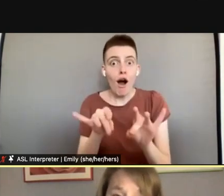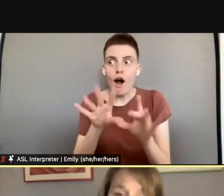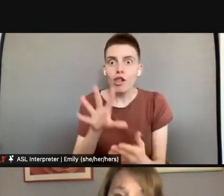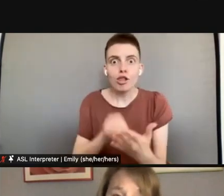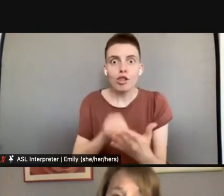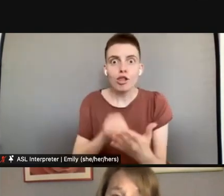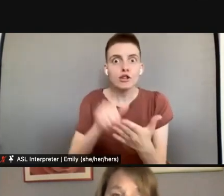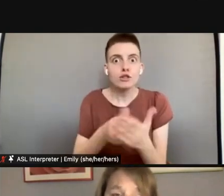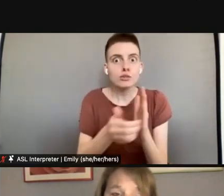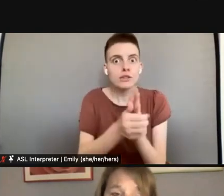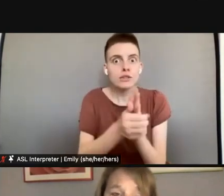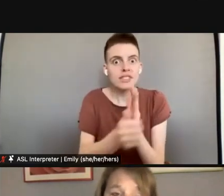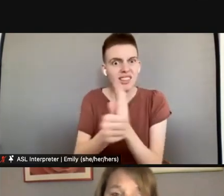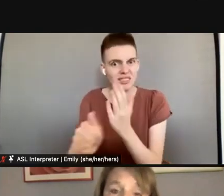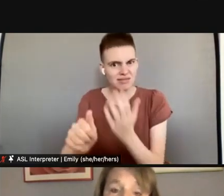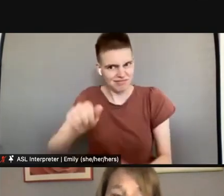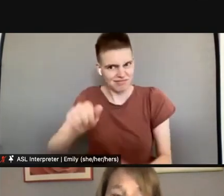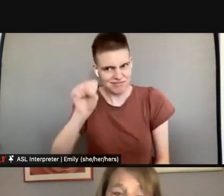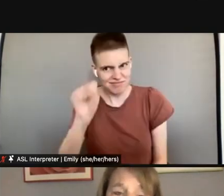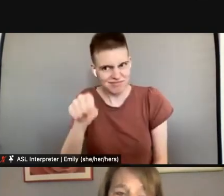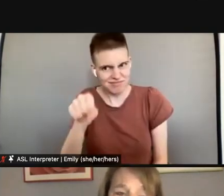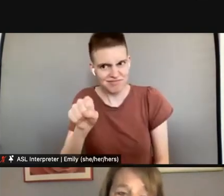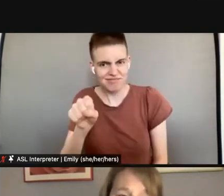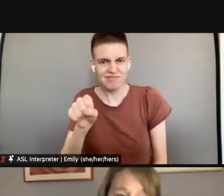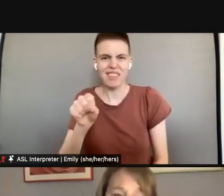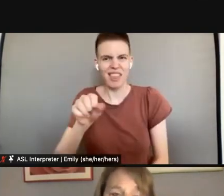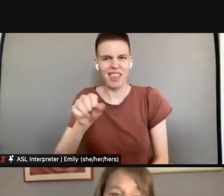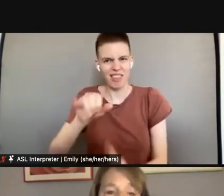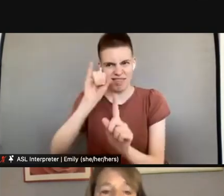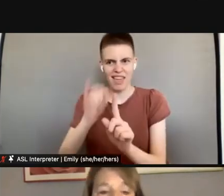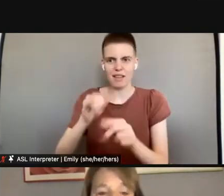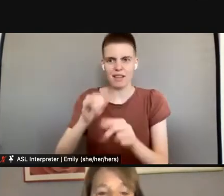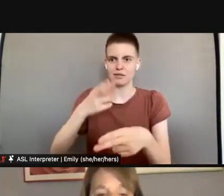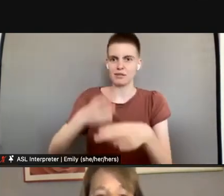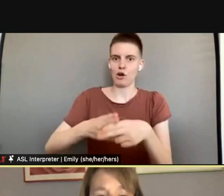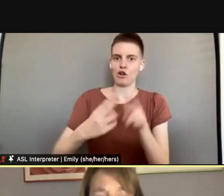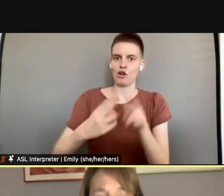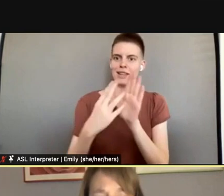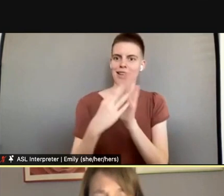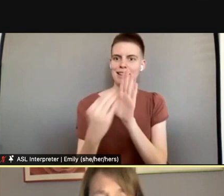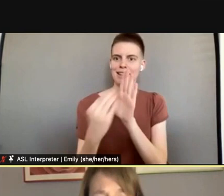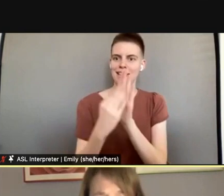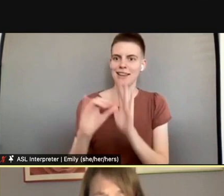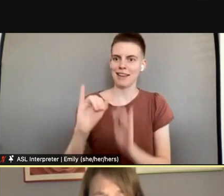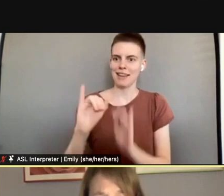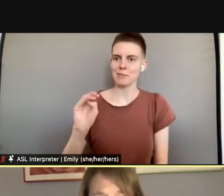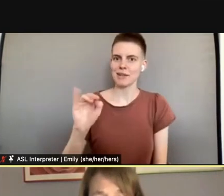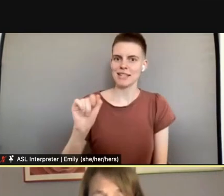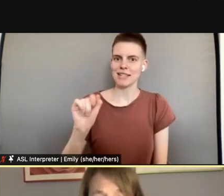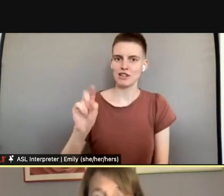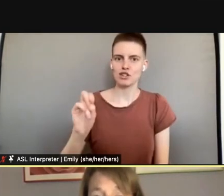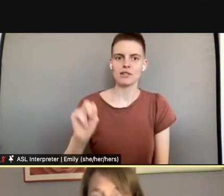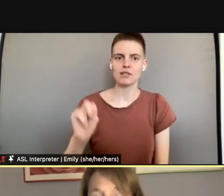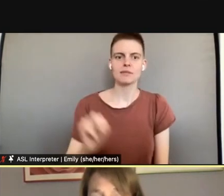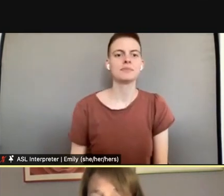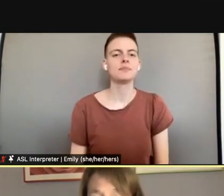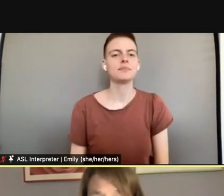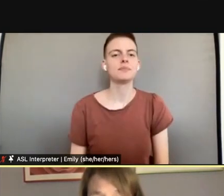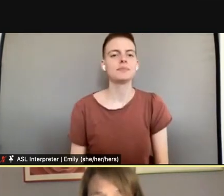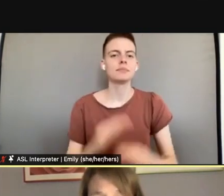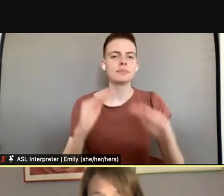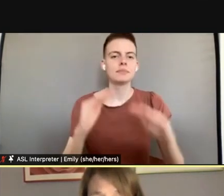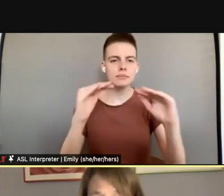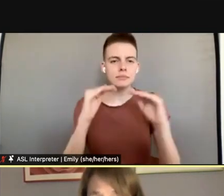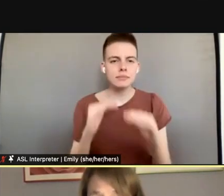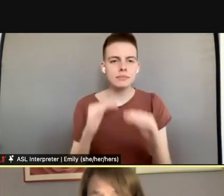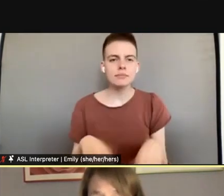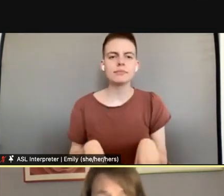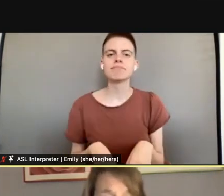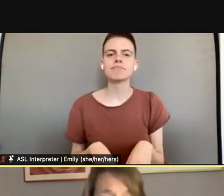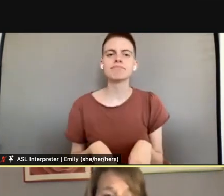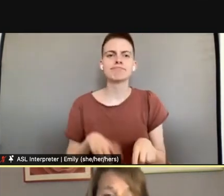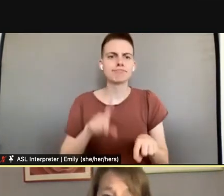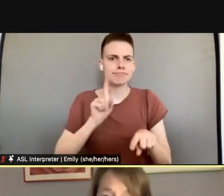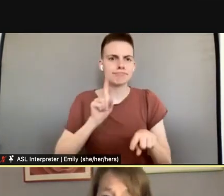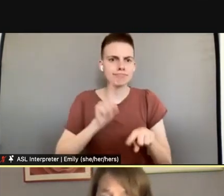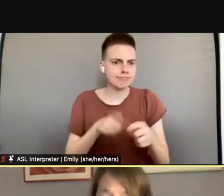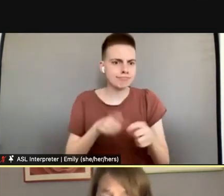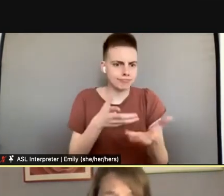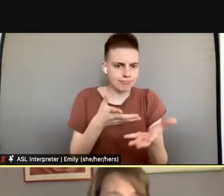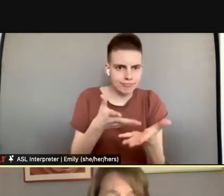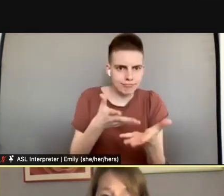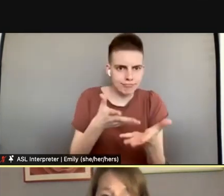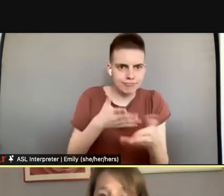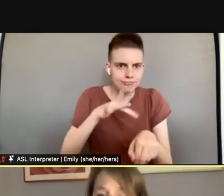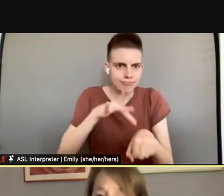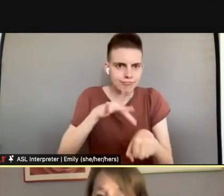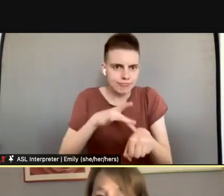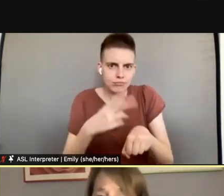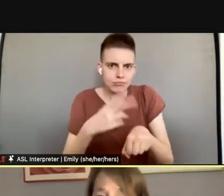had before? That's imitation. The ability to efficiently interact with new materials because of novelty. Kids